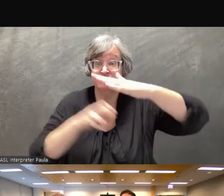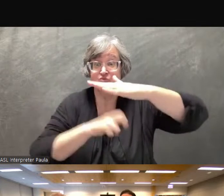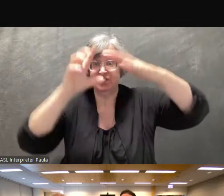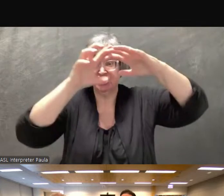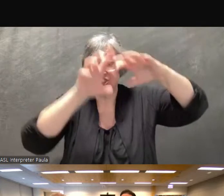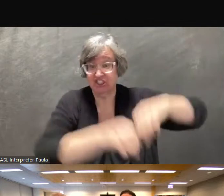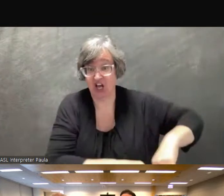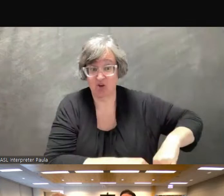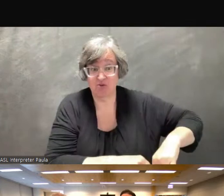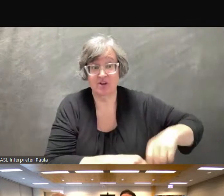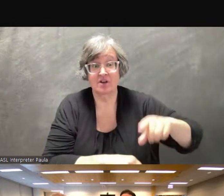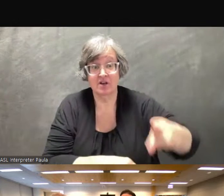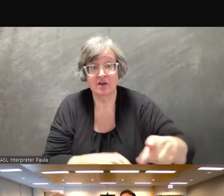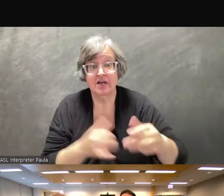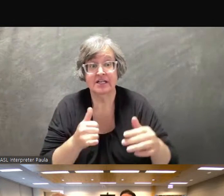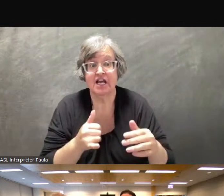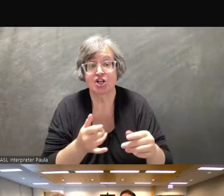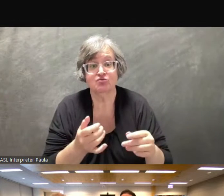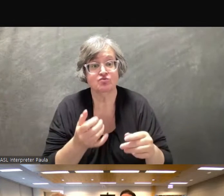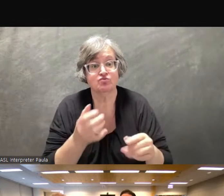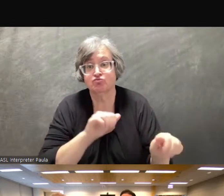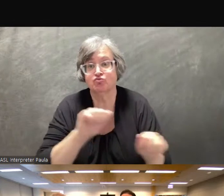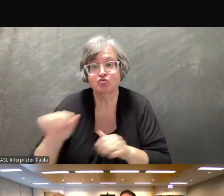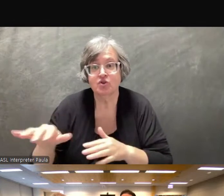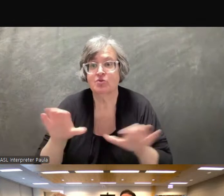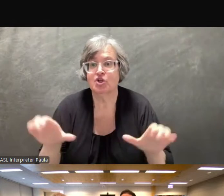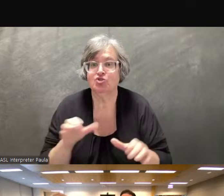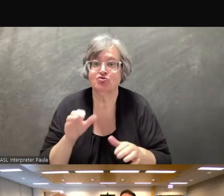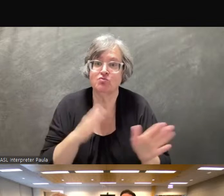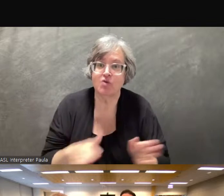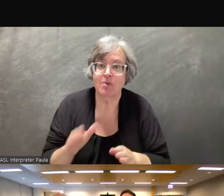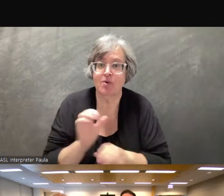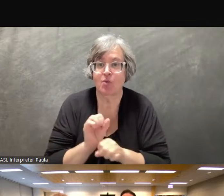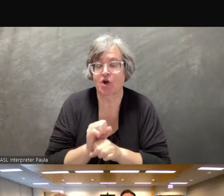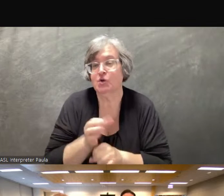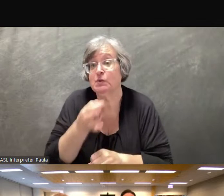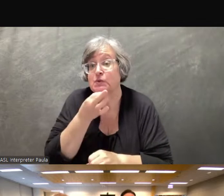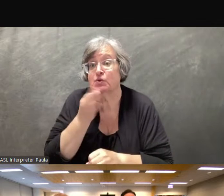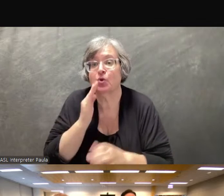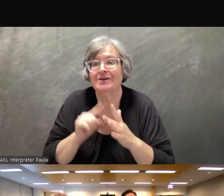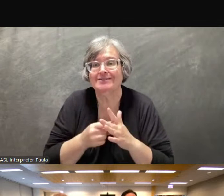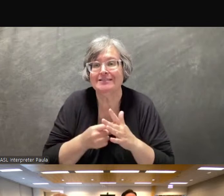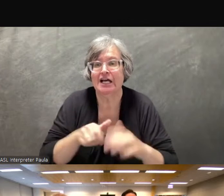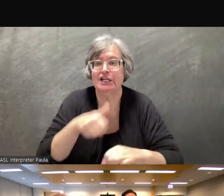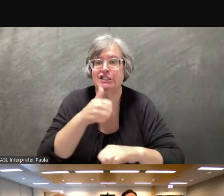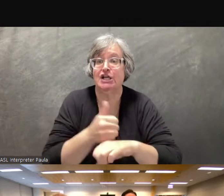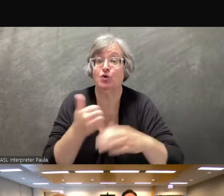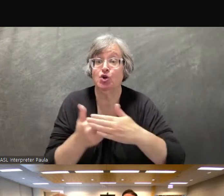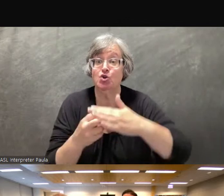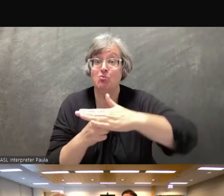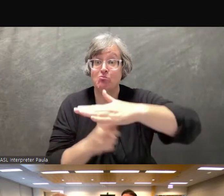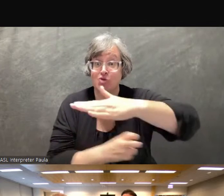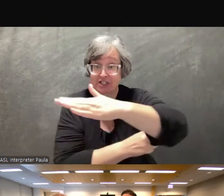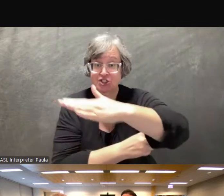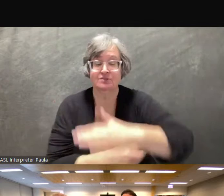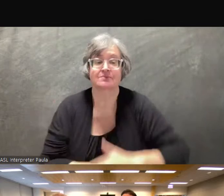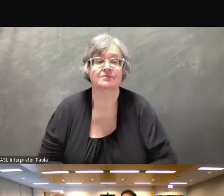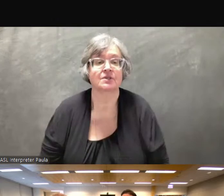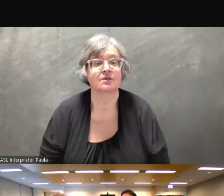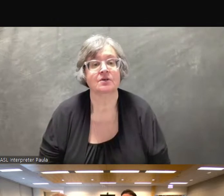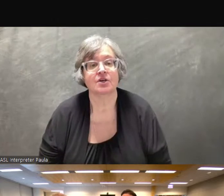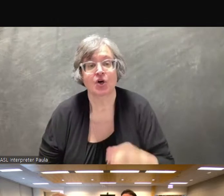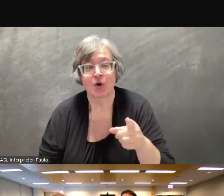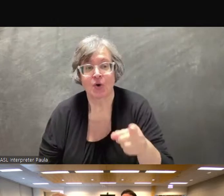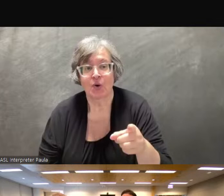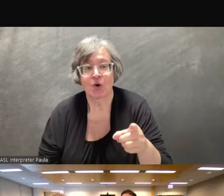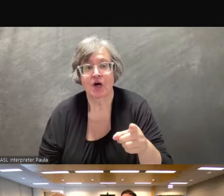pick. They get removed ultimately. We do a bunch of prep work, and then in the upcoming month, we'll start setting the new bridge members. Here is actually